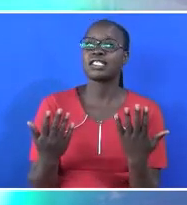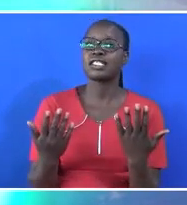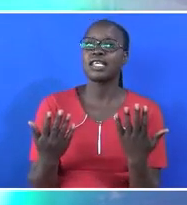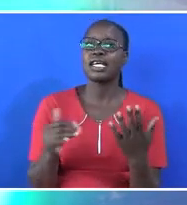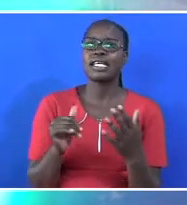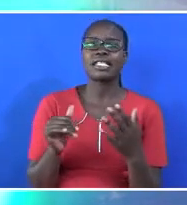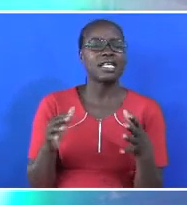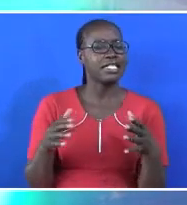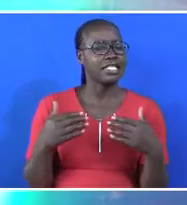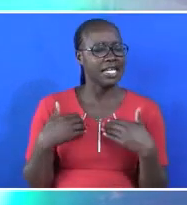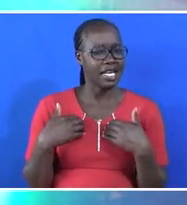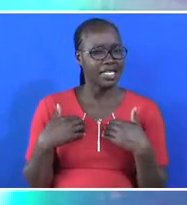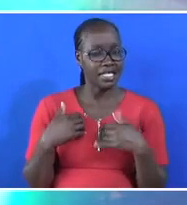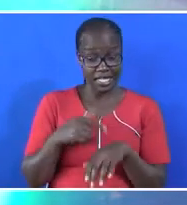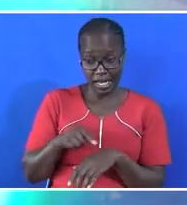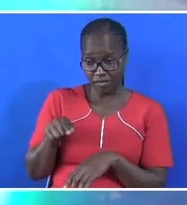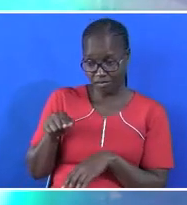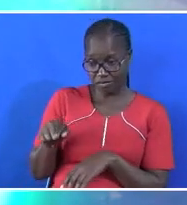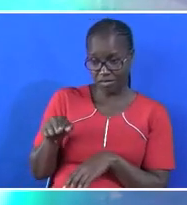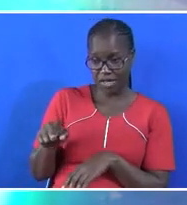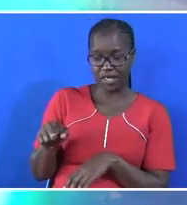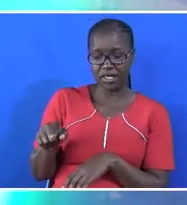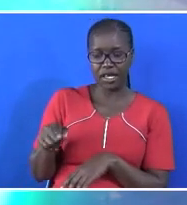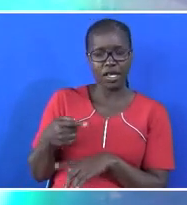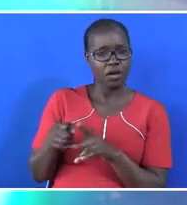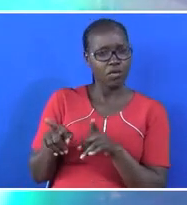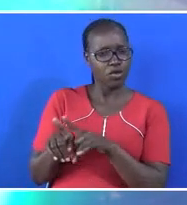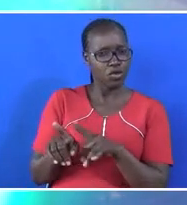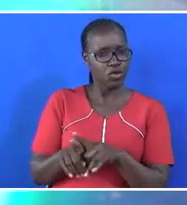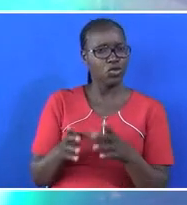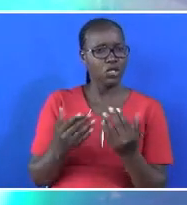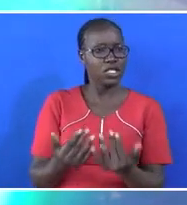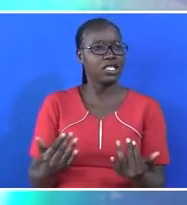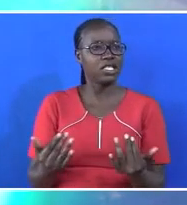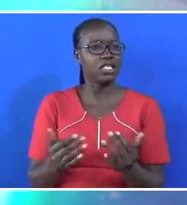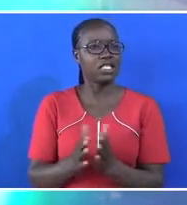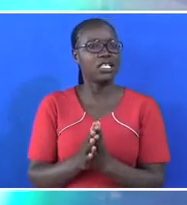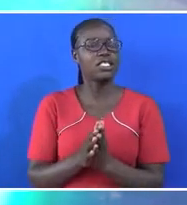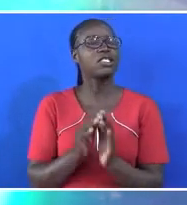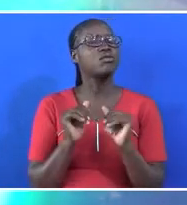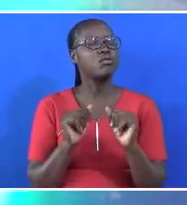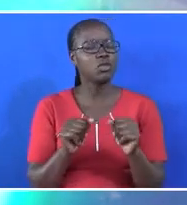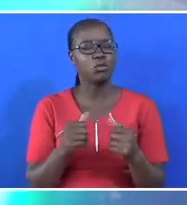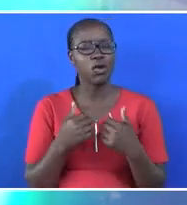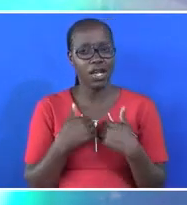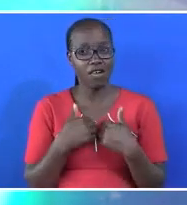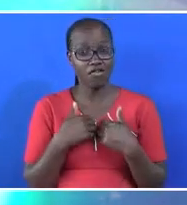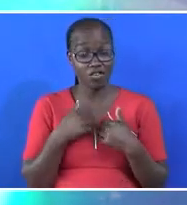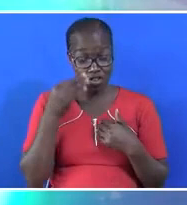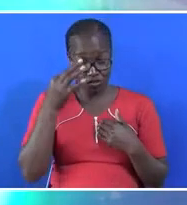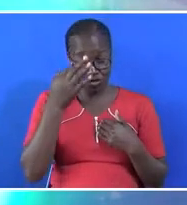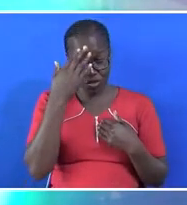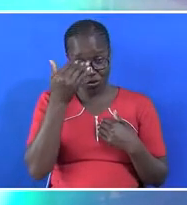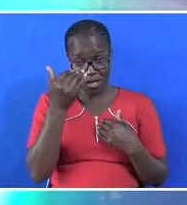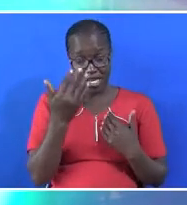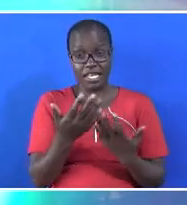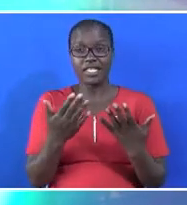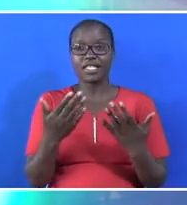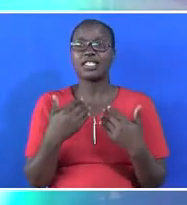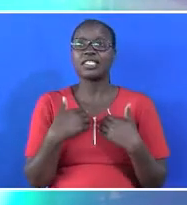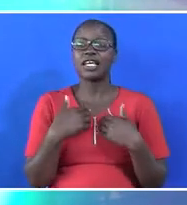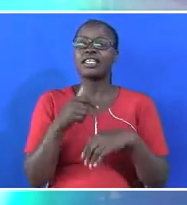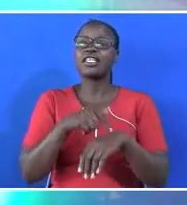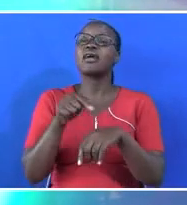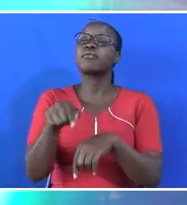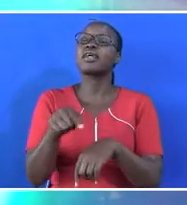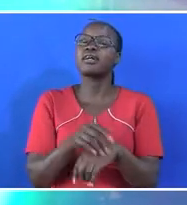he possessed at that time, but also the things he was likely to possess because of the things he possessed at